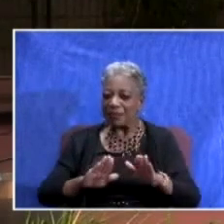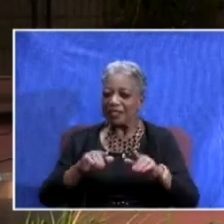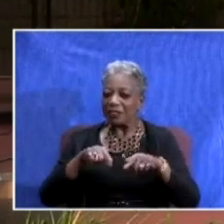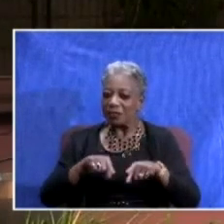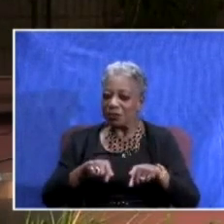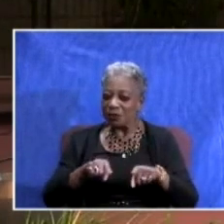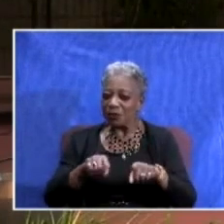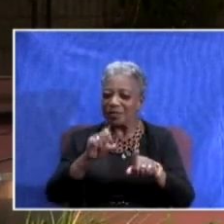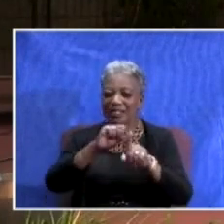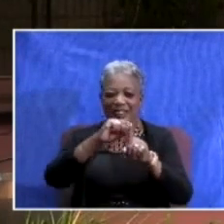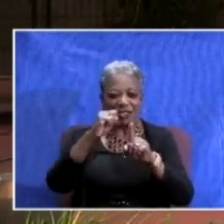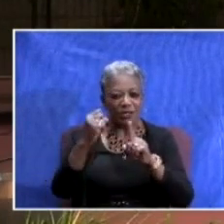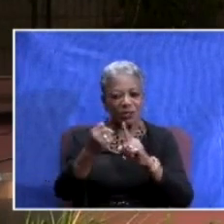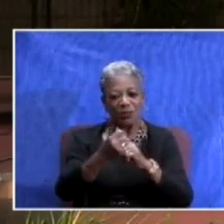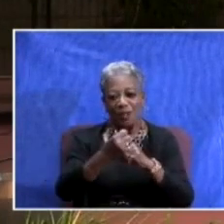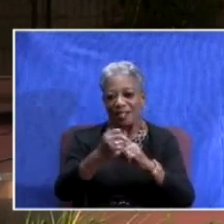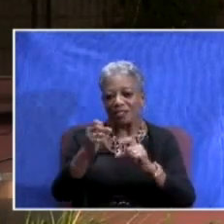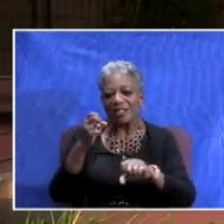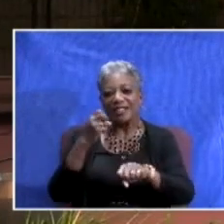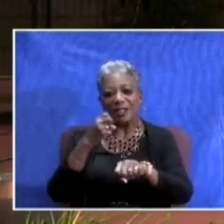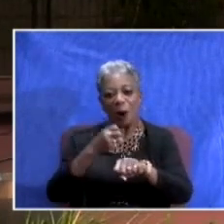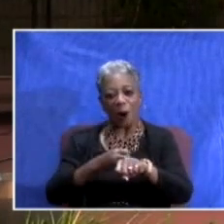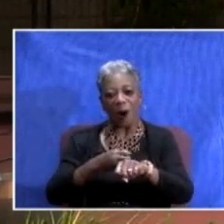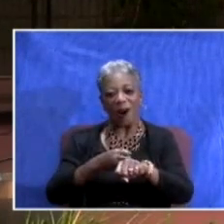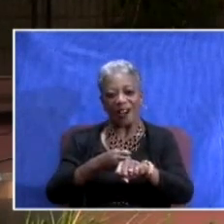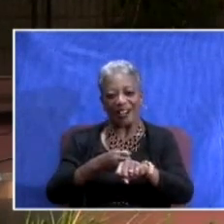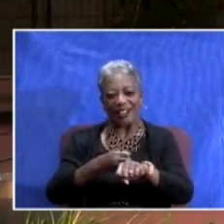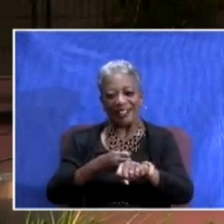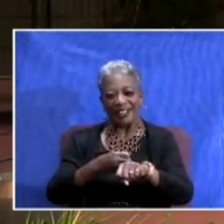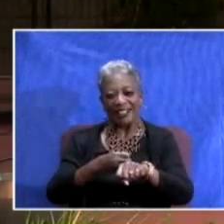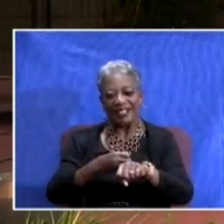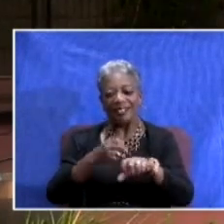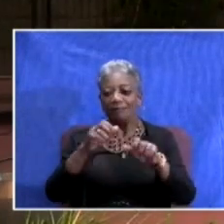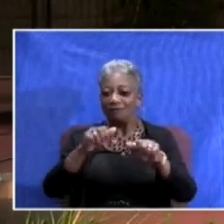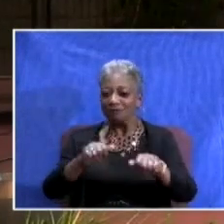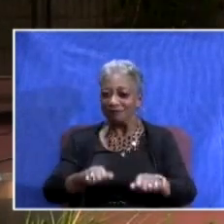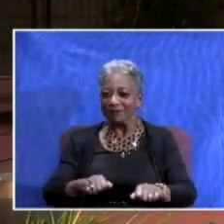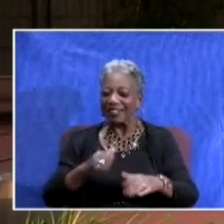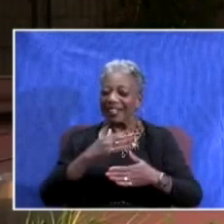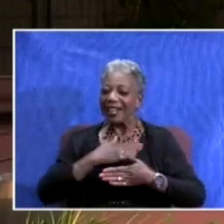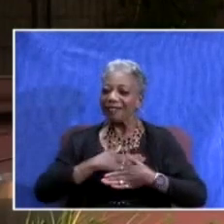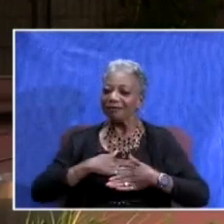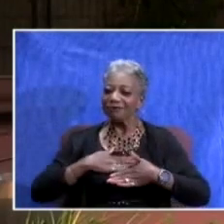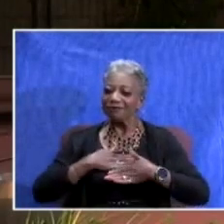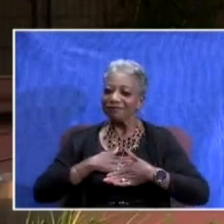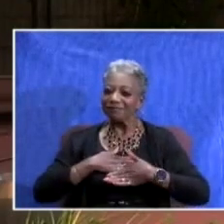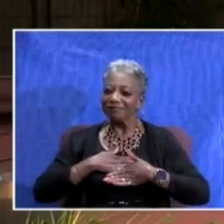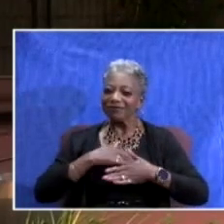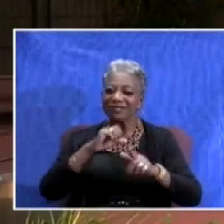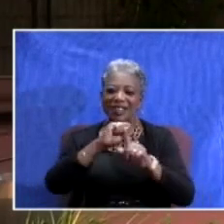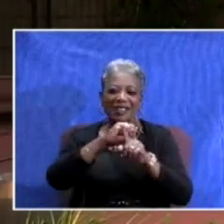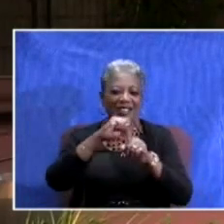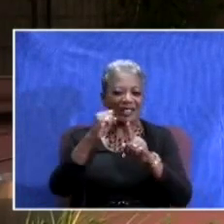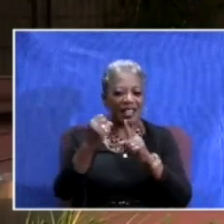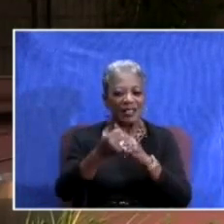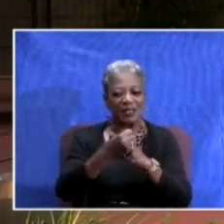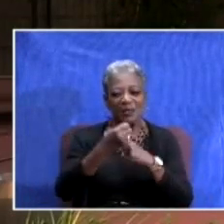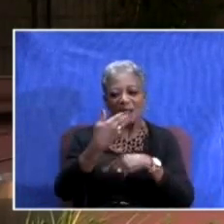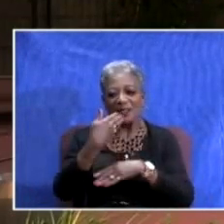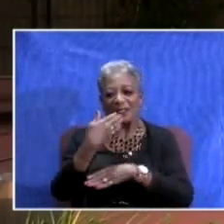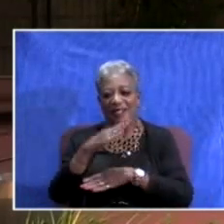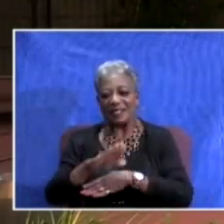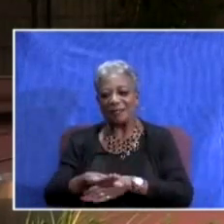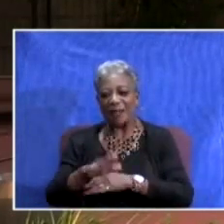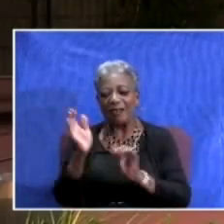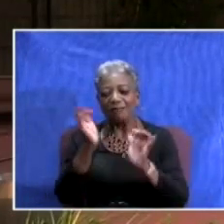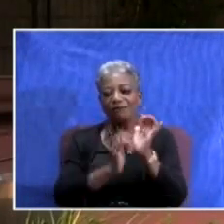In the middle of a storm, when your boat is rocking, Jesus can stand up in the midst